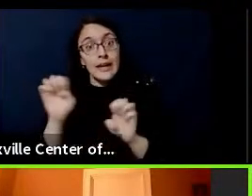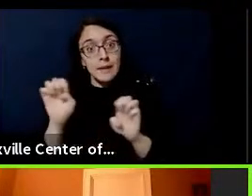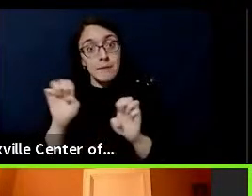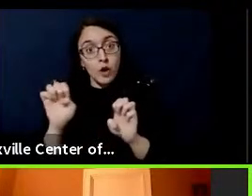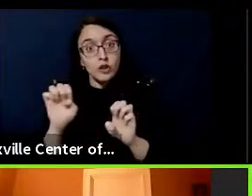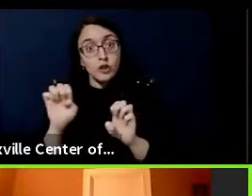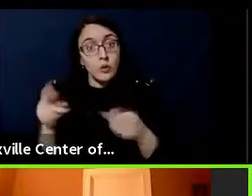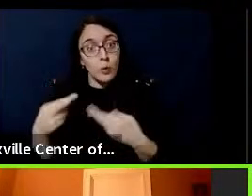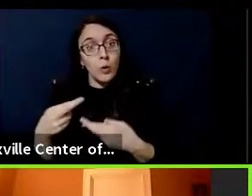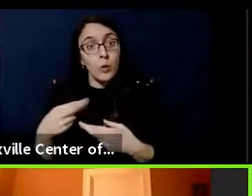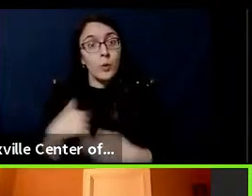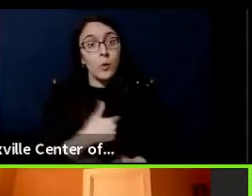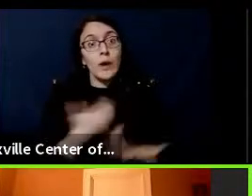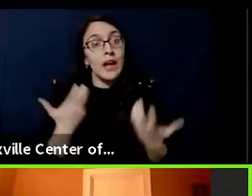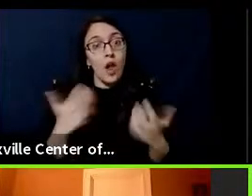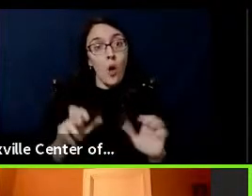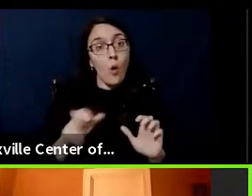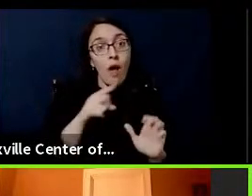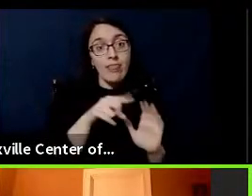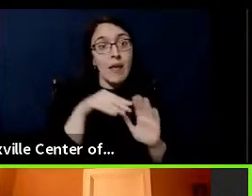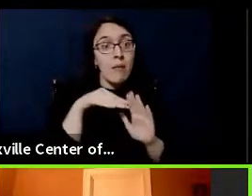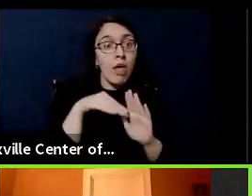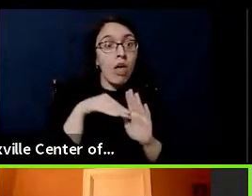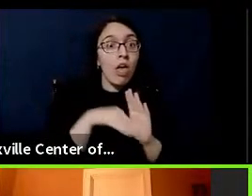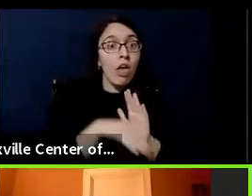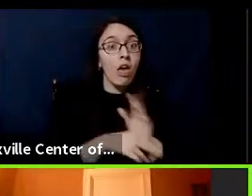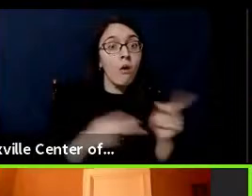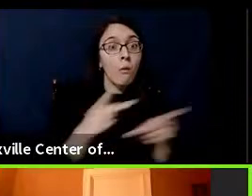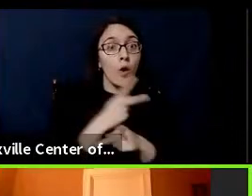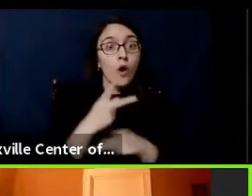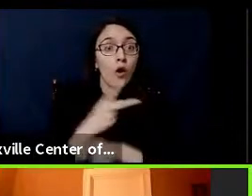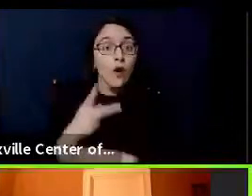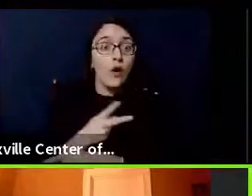them get worse without the care that they so